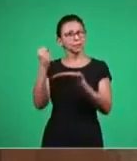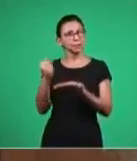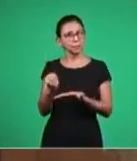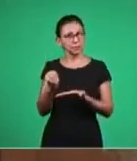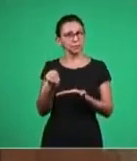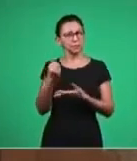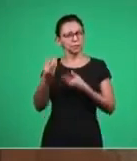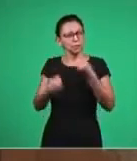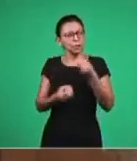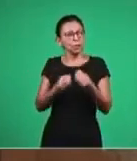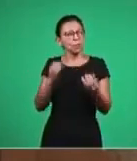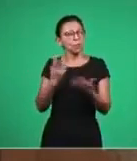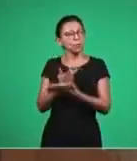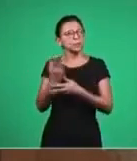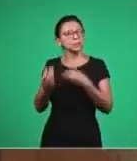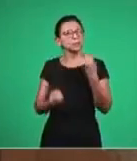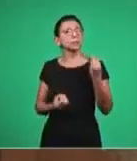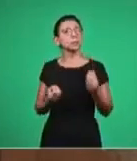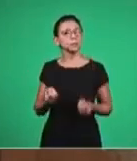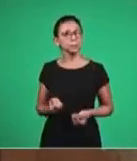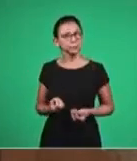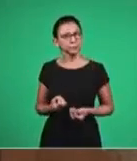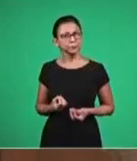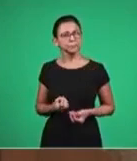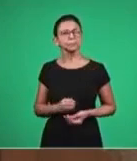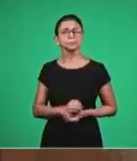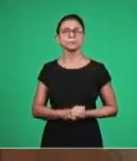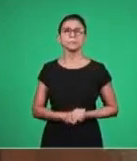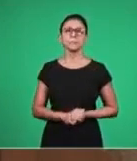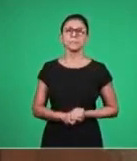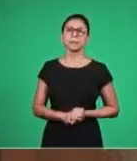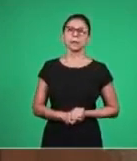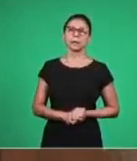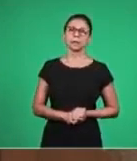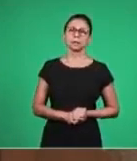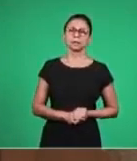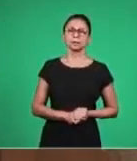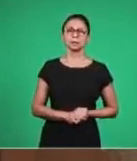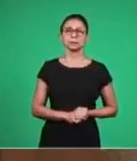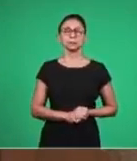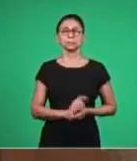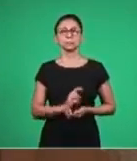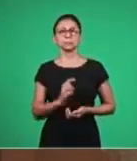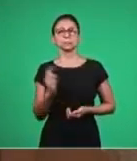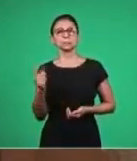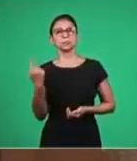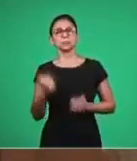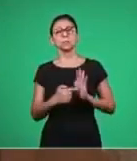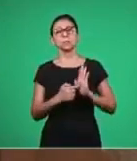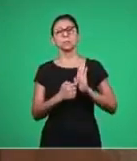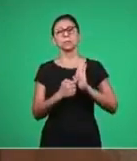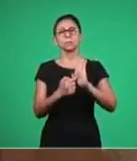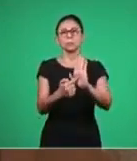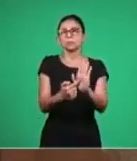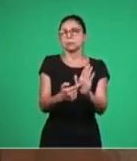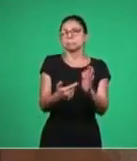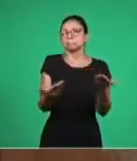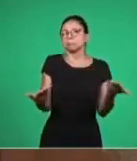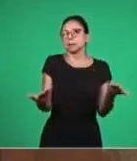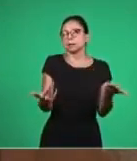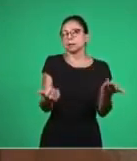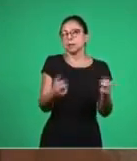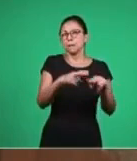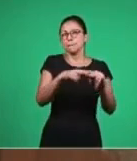fact, that what will be the rapture. And so, the form